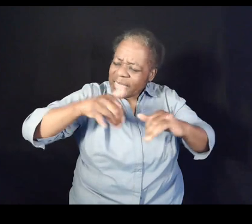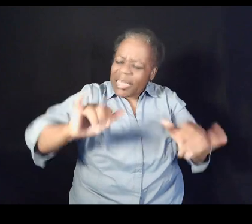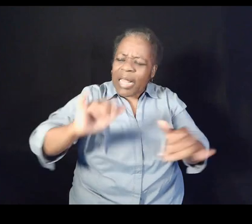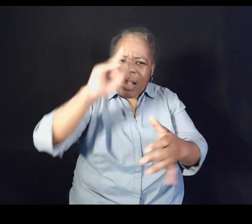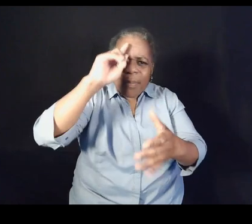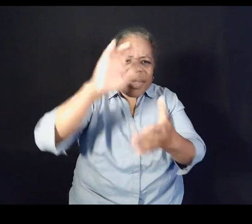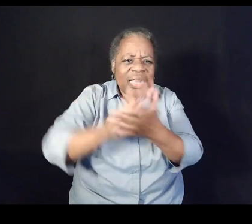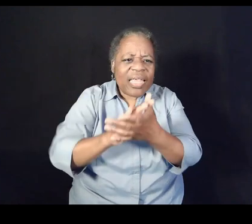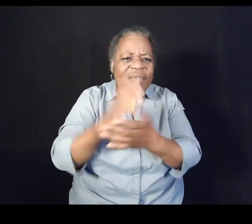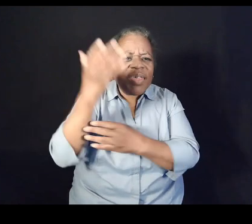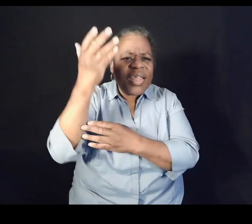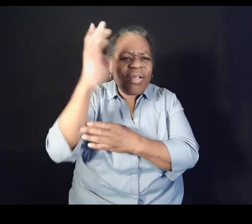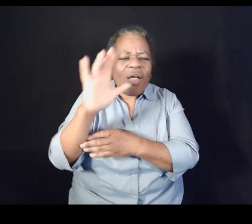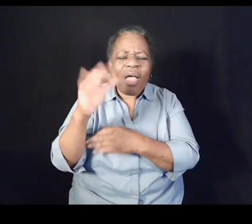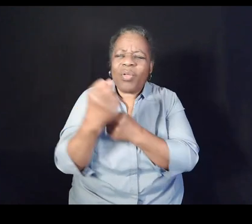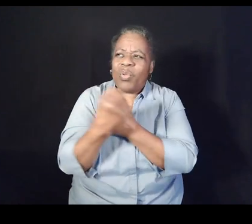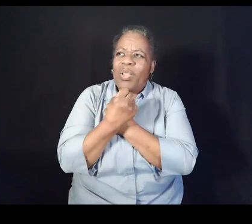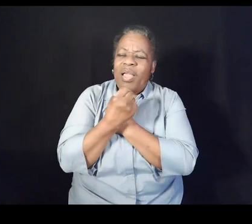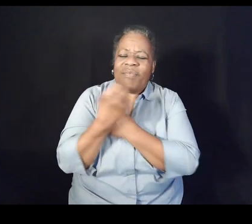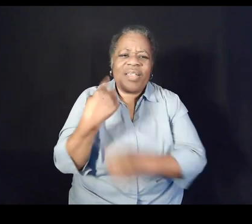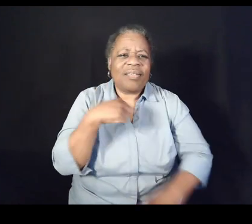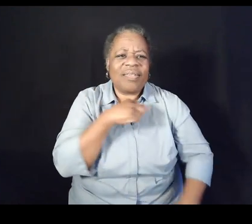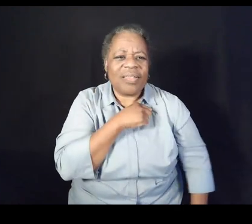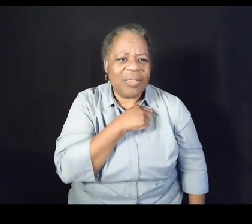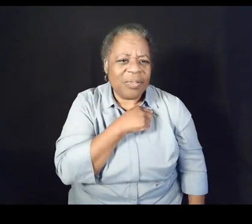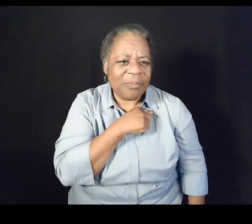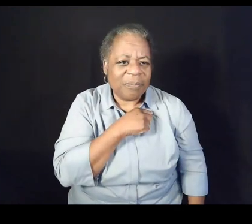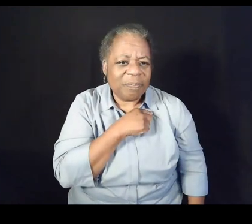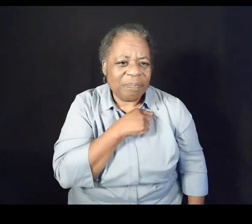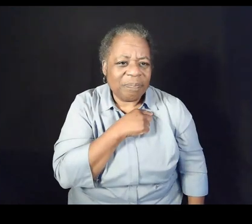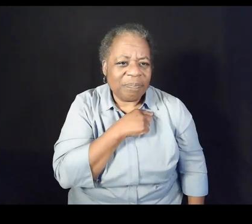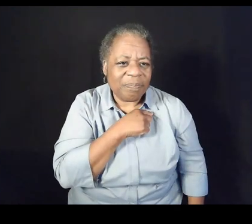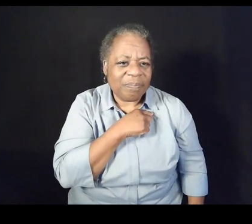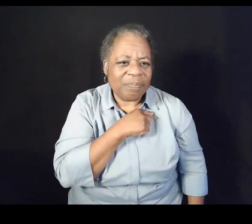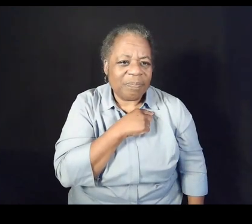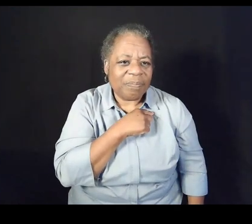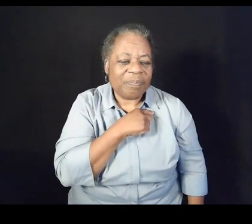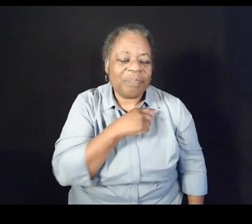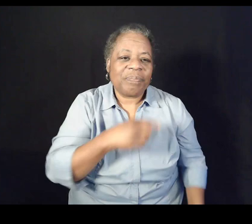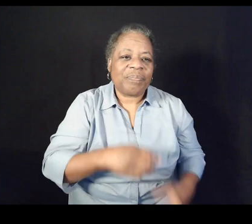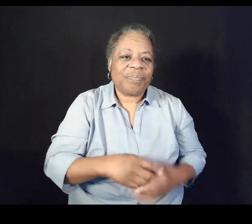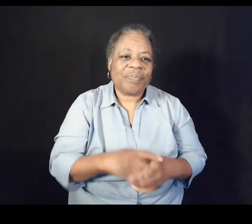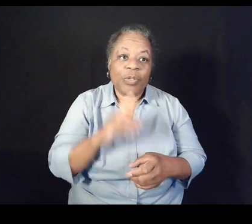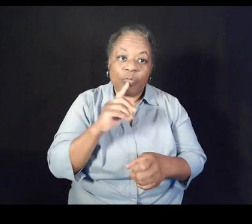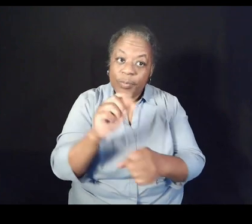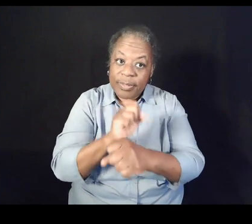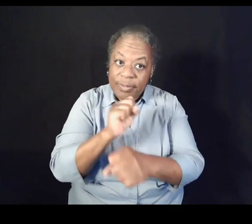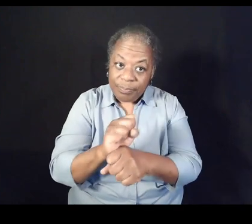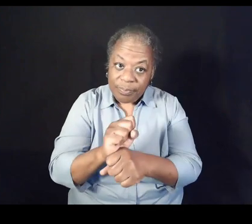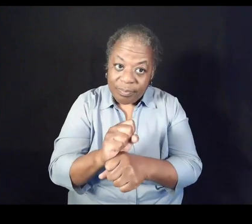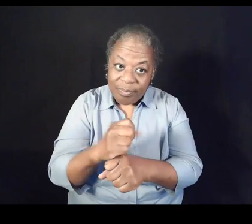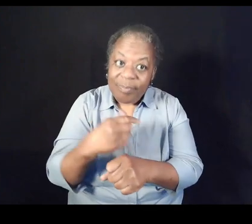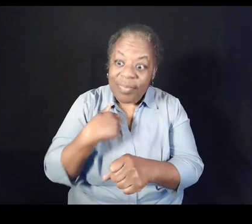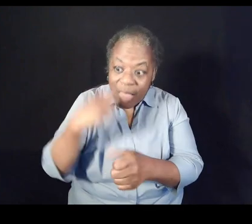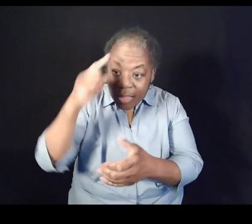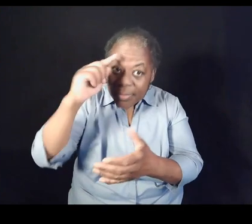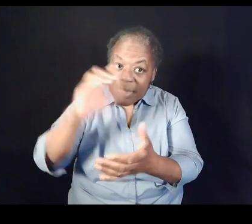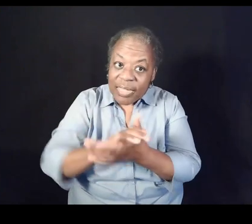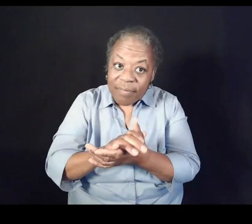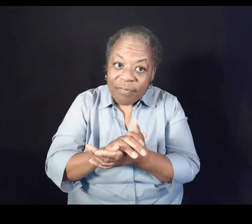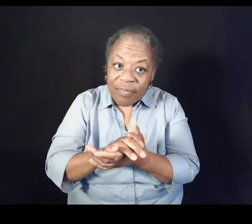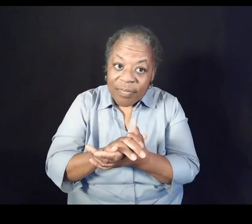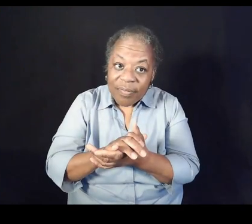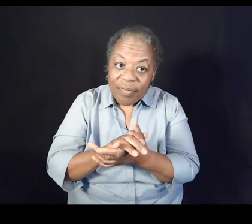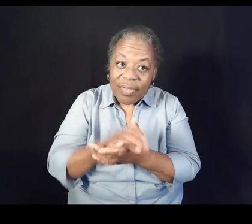God who loves us. In fact, I've come to believe that